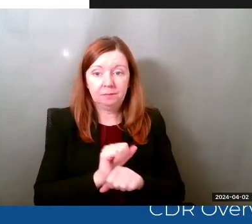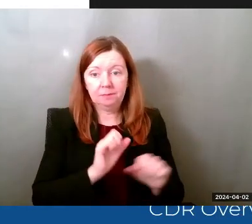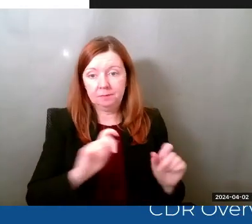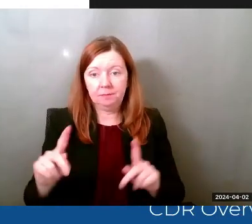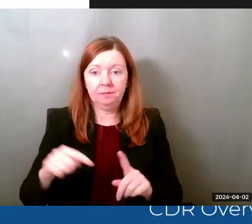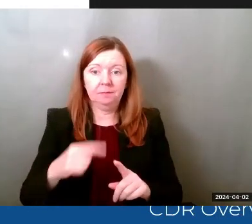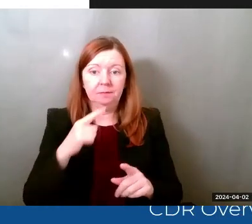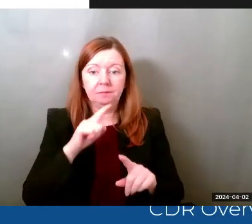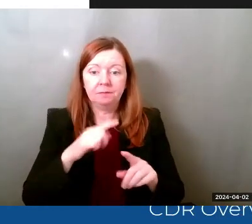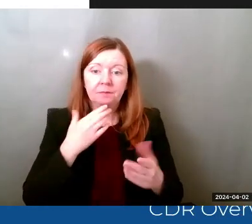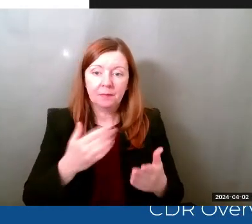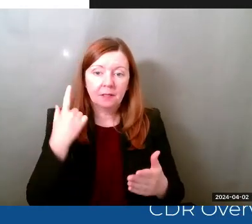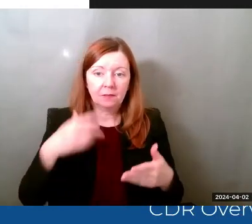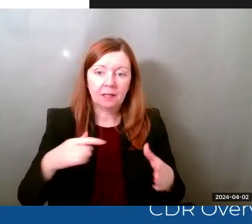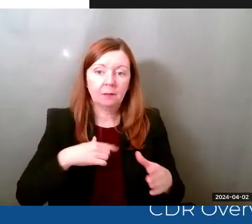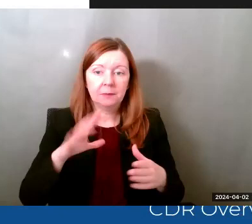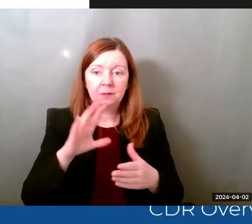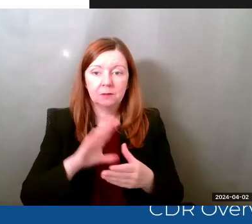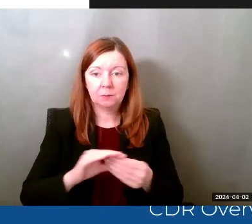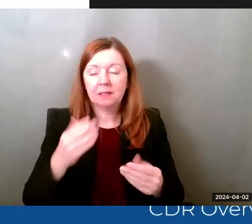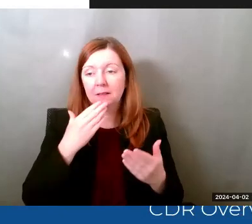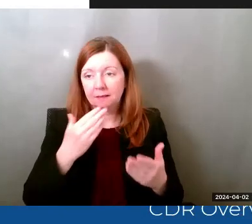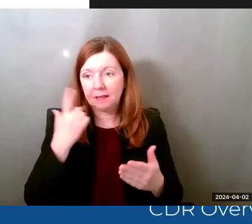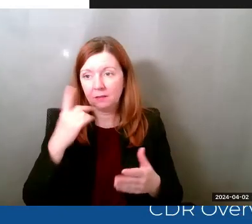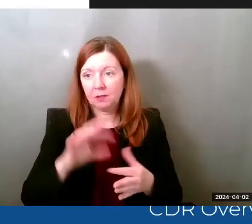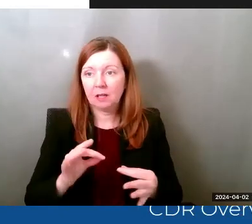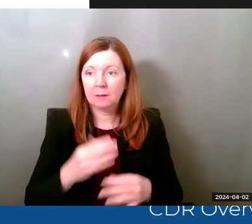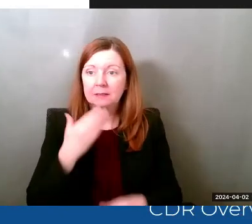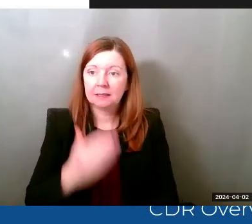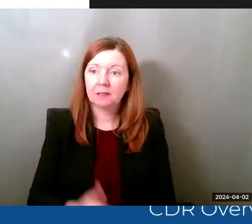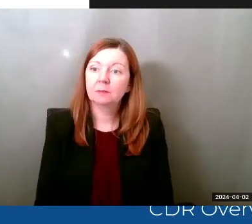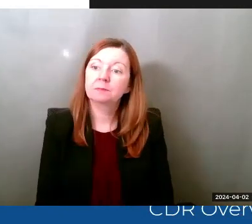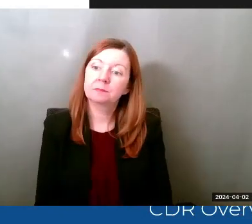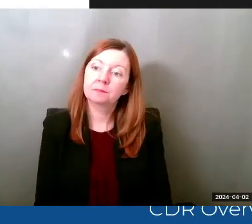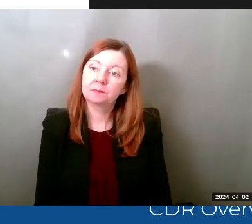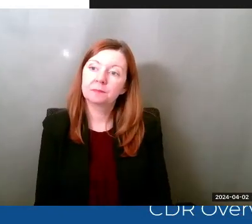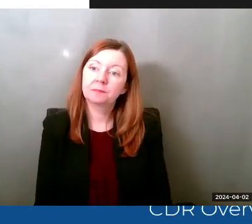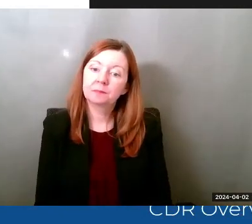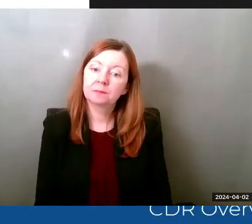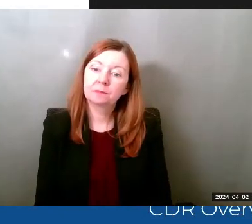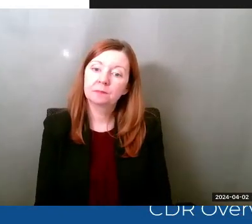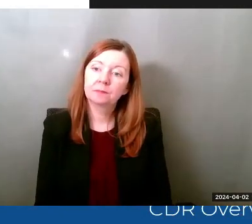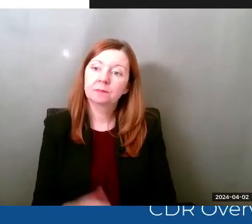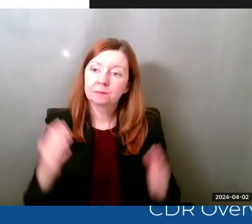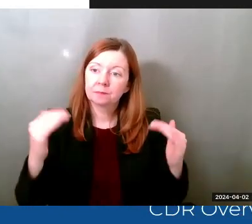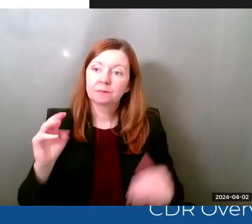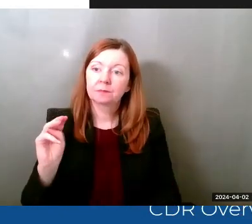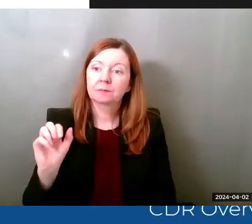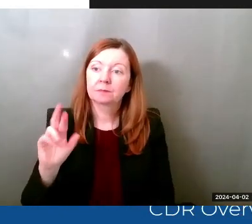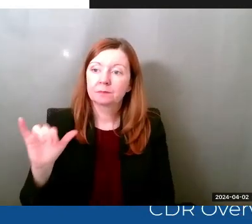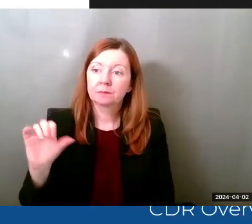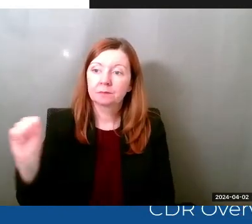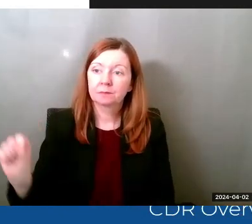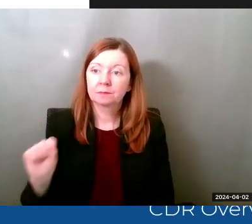thank you for allowing me to speak. Thank you. Thank you for your comments. Thank you. We'll go to Mary S.